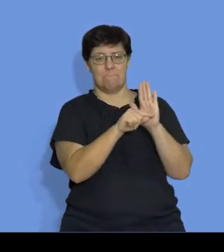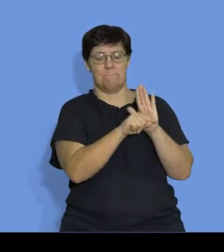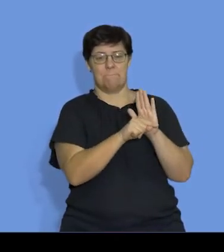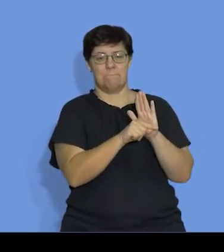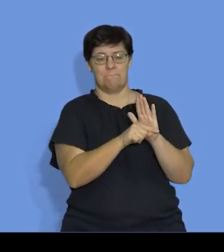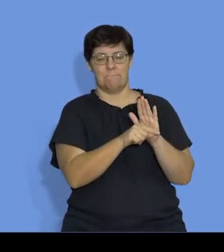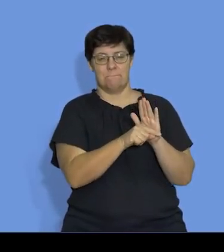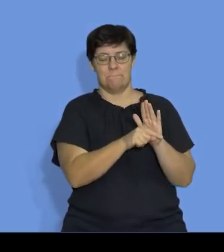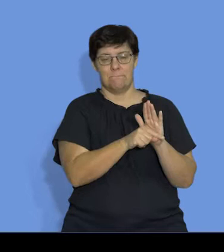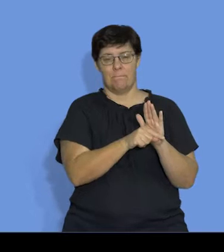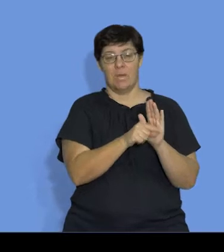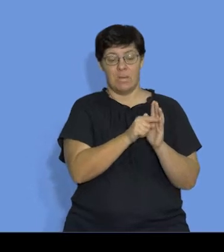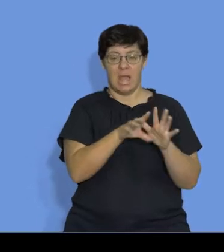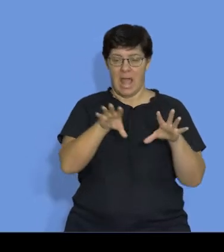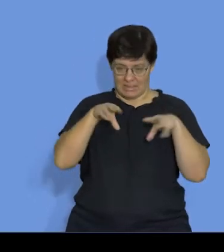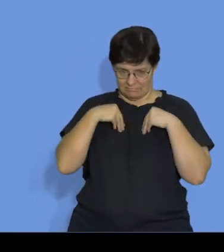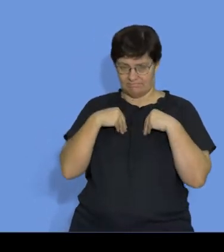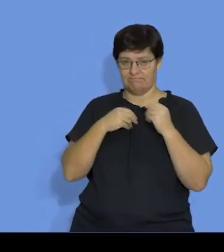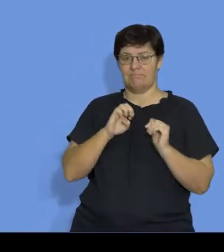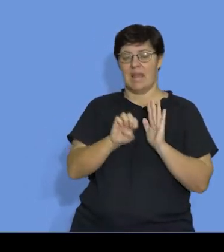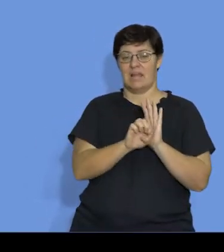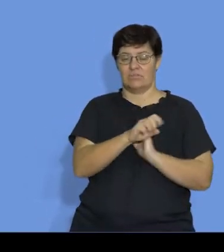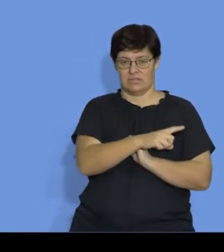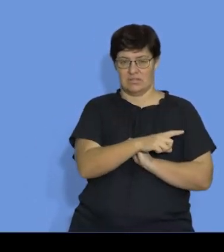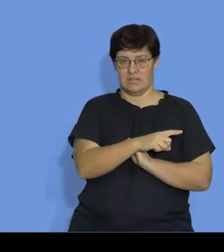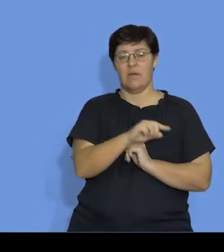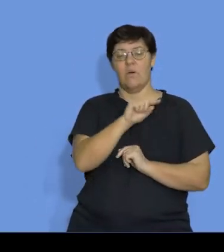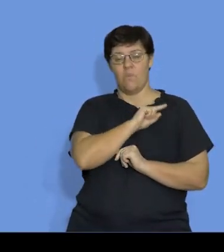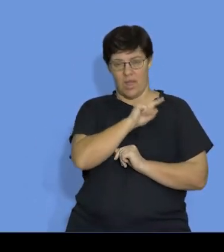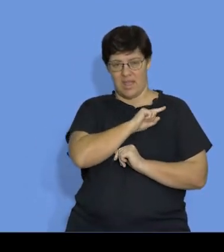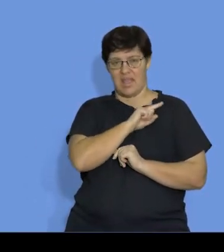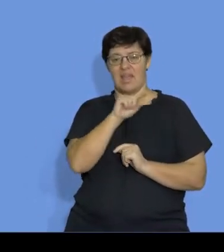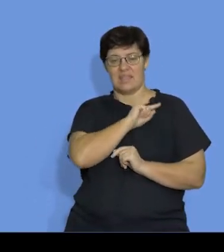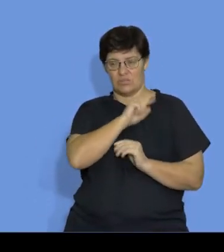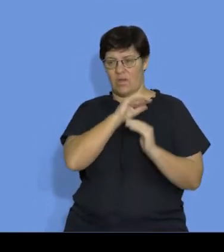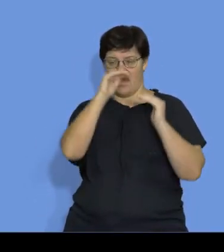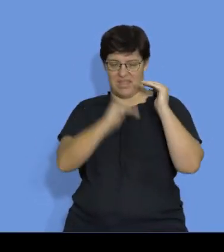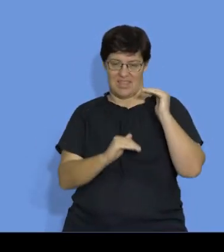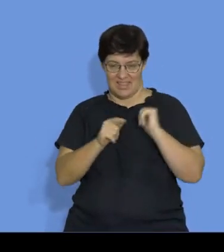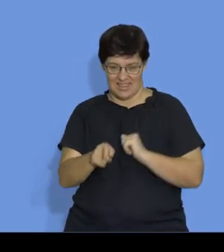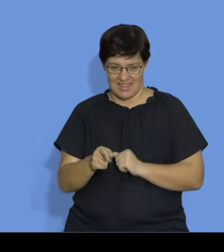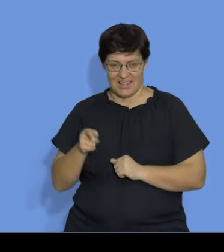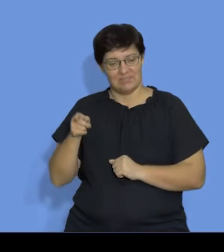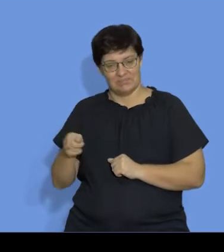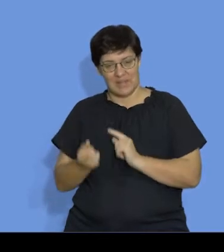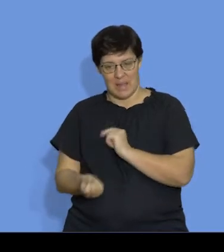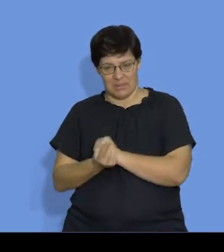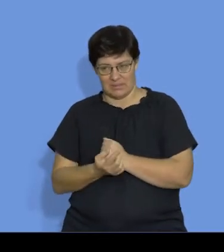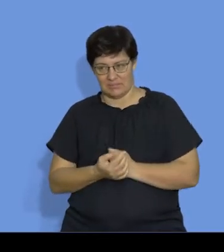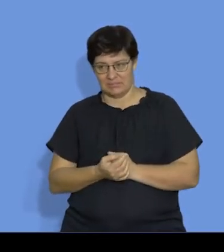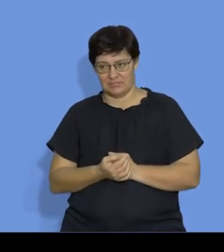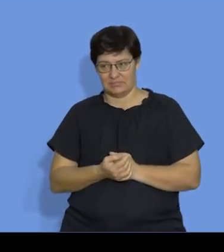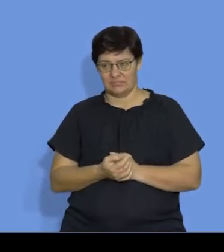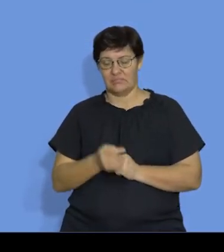the gain of electron has to do with the reduction half reaction. So what is a substance that, this